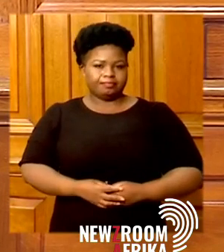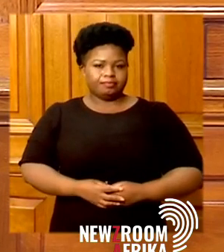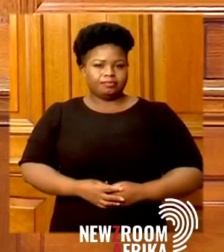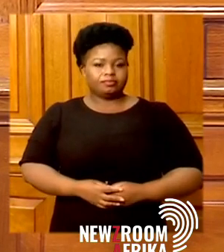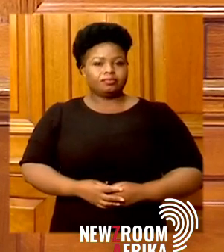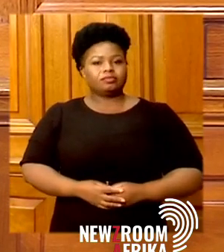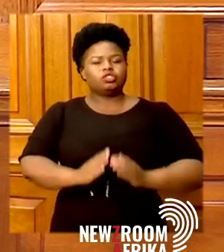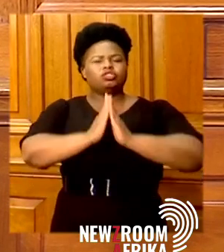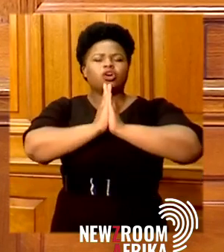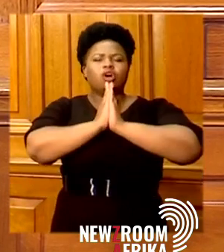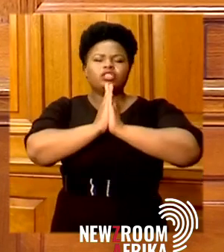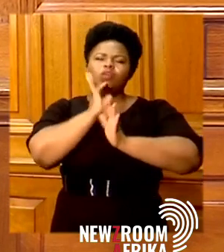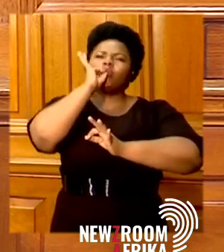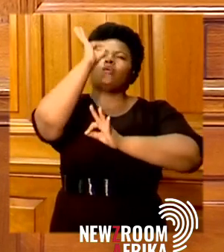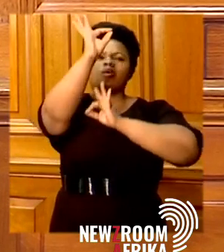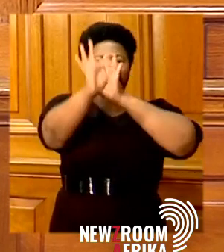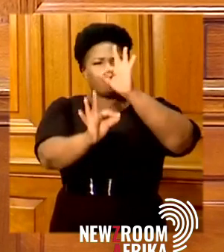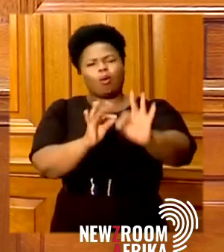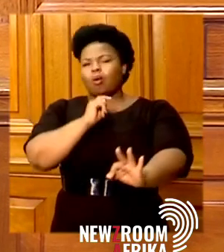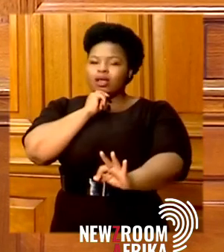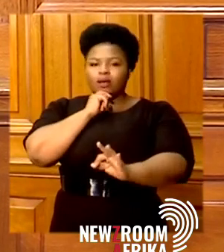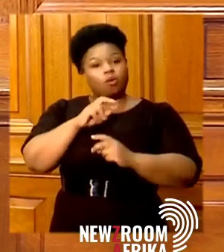Night vigils or other gatherings